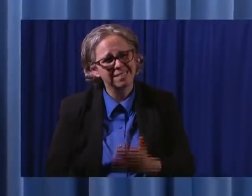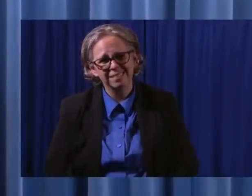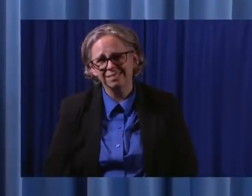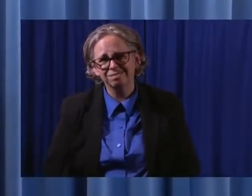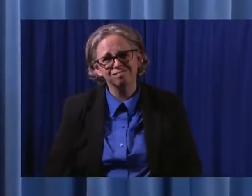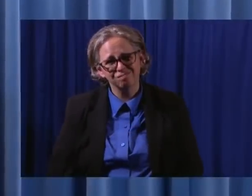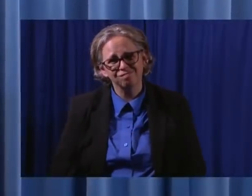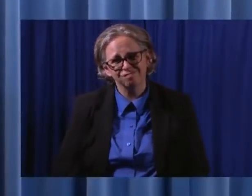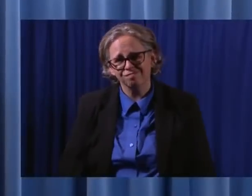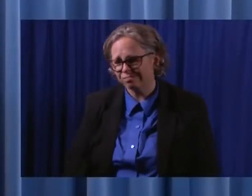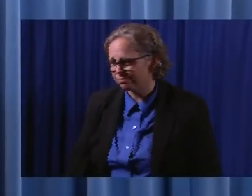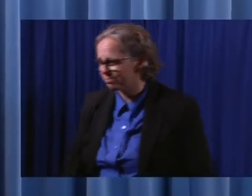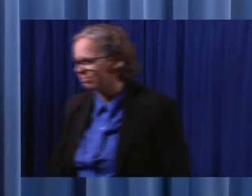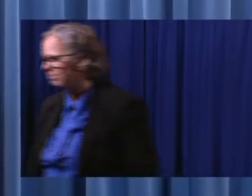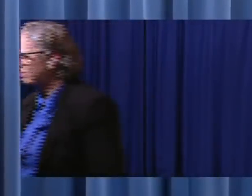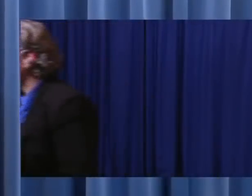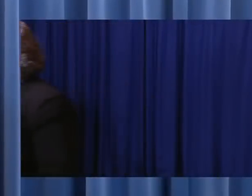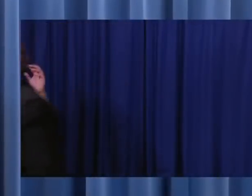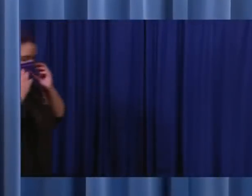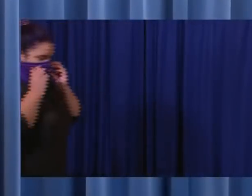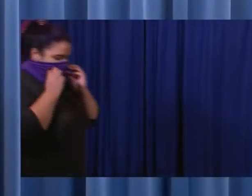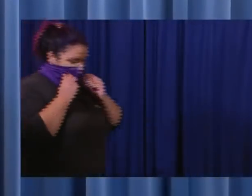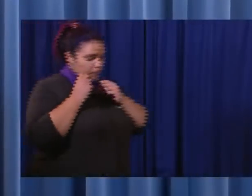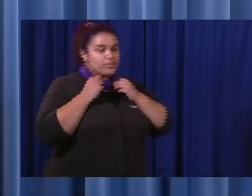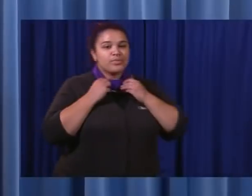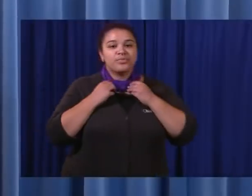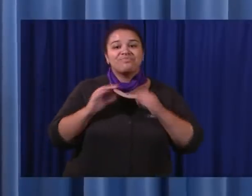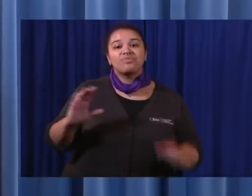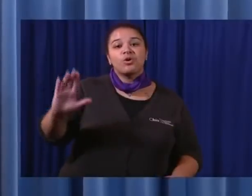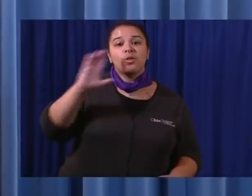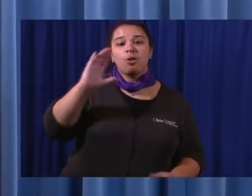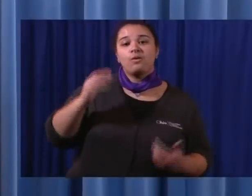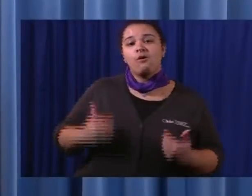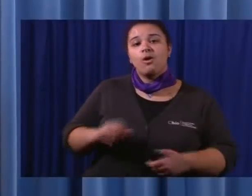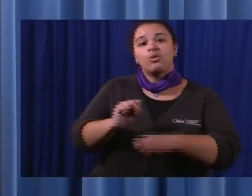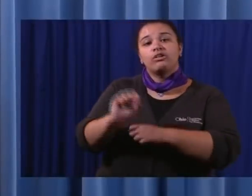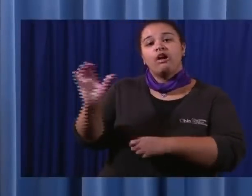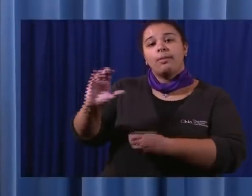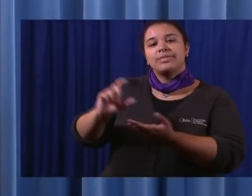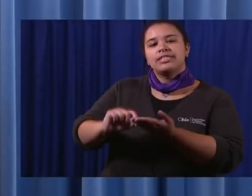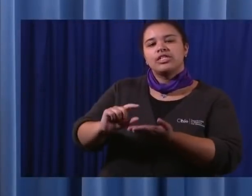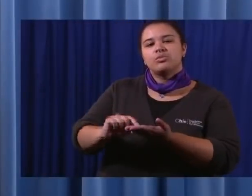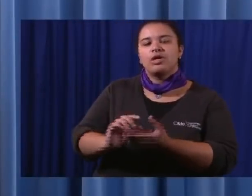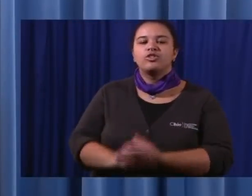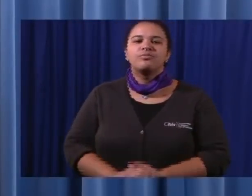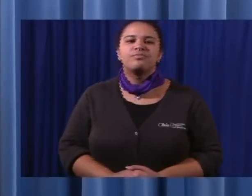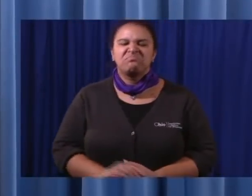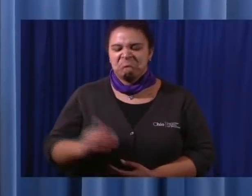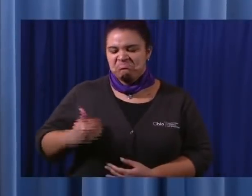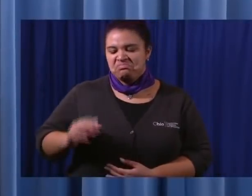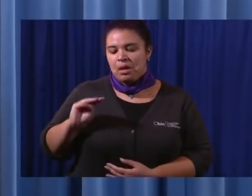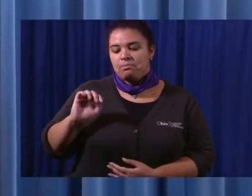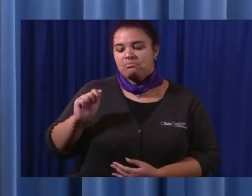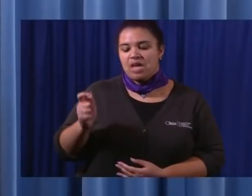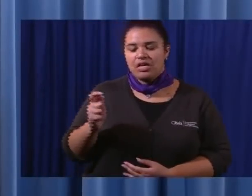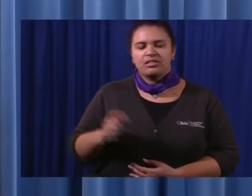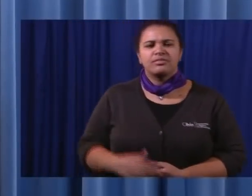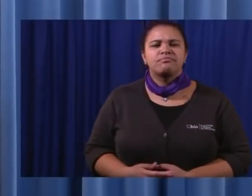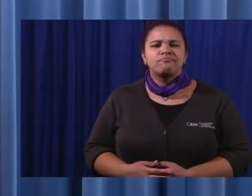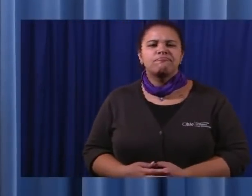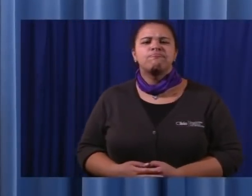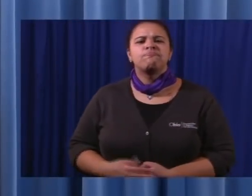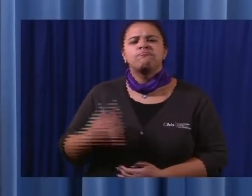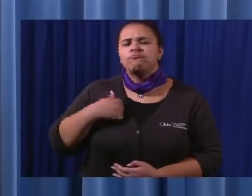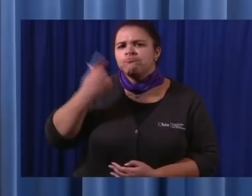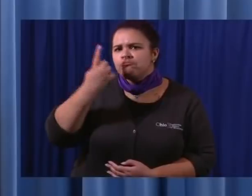Hi, Governor. Max Philby with the Columbus Dispatch. I'm curious, as you're making more reopening decisions and whatnot,